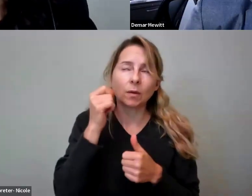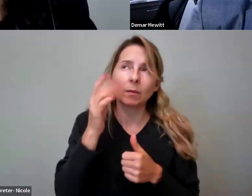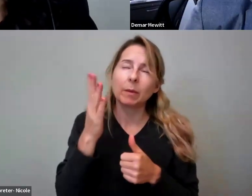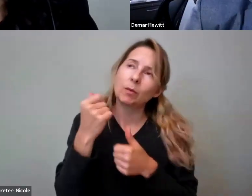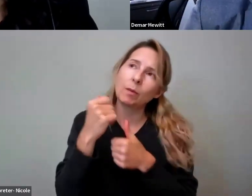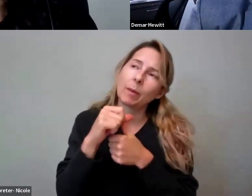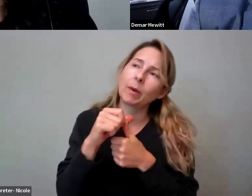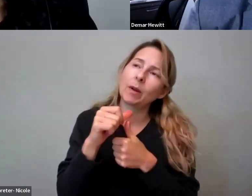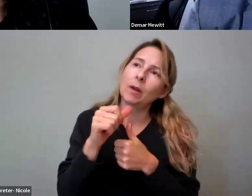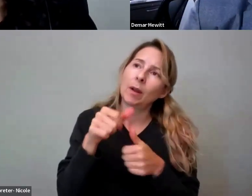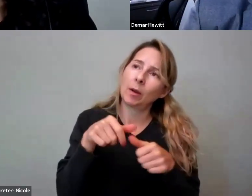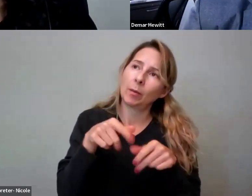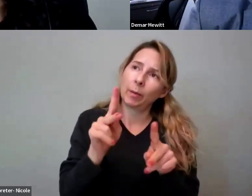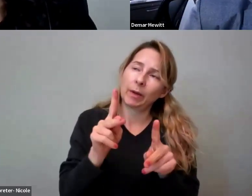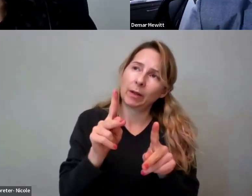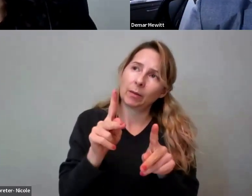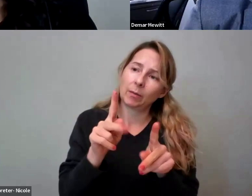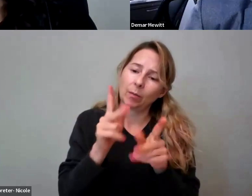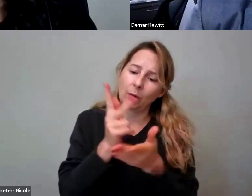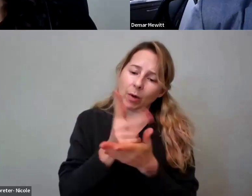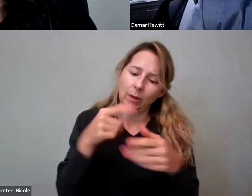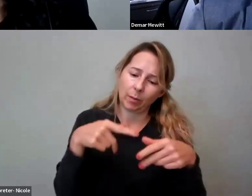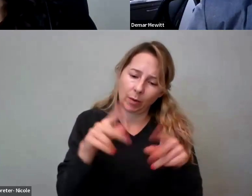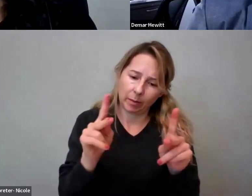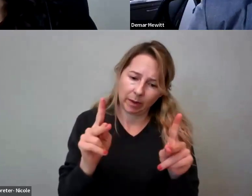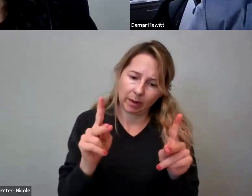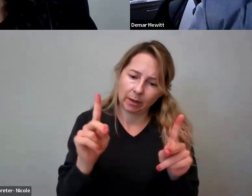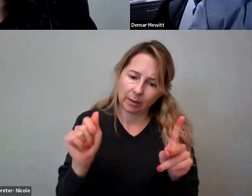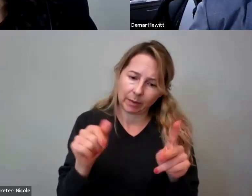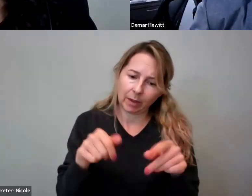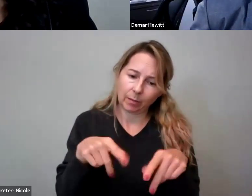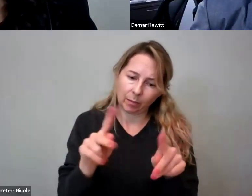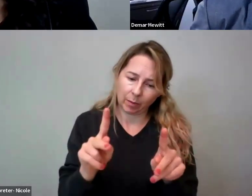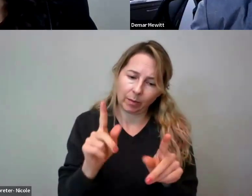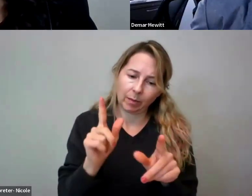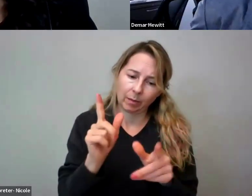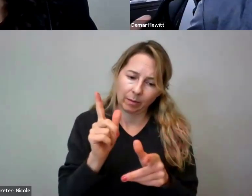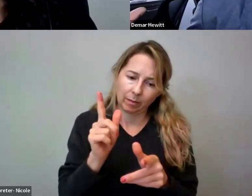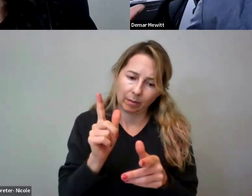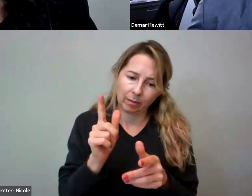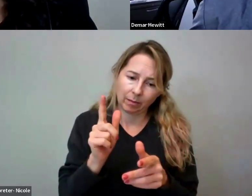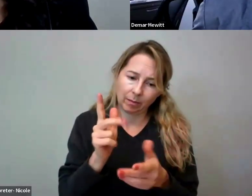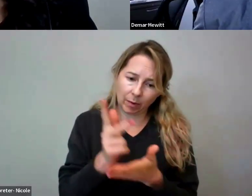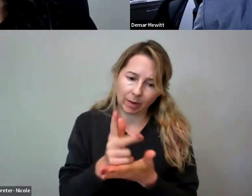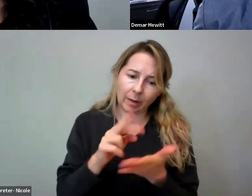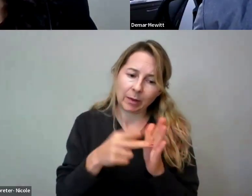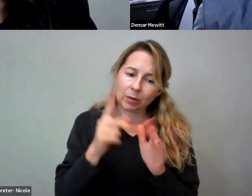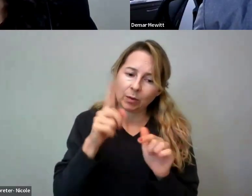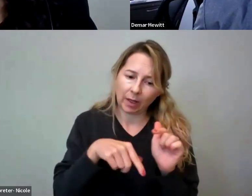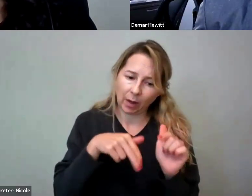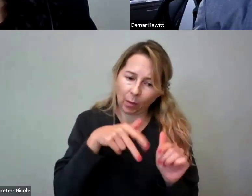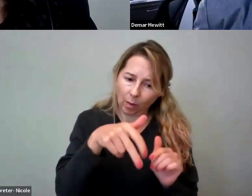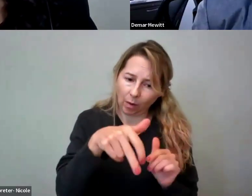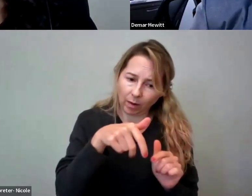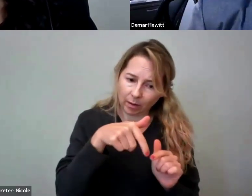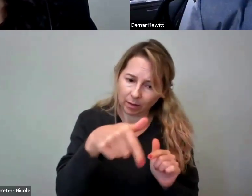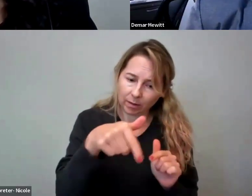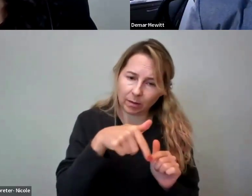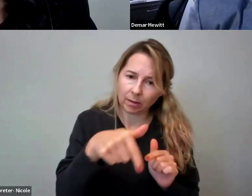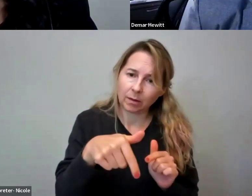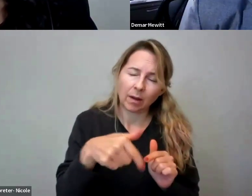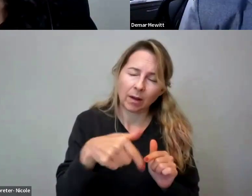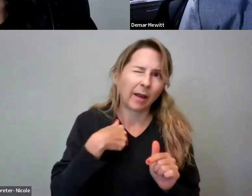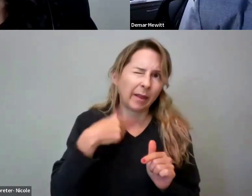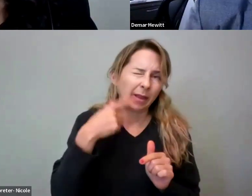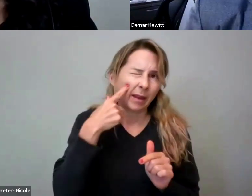disability permit, parking permit, requires you to be unable to walk a particular distance. If I remember,